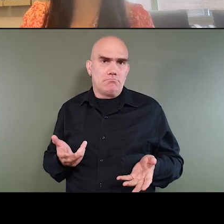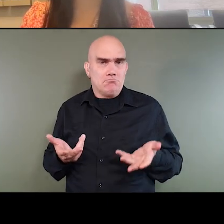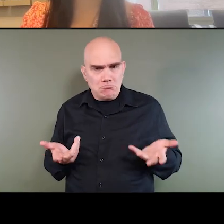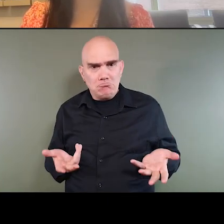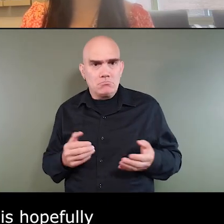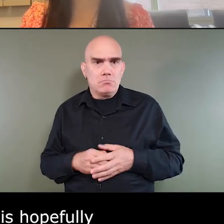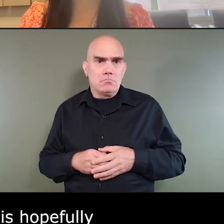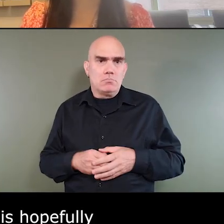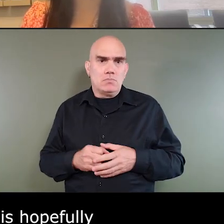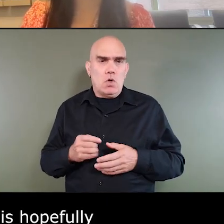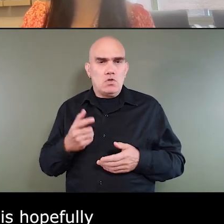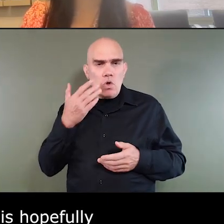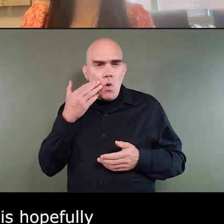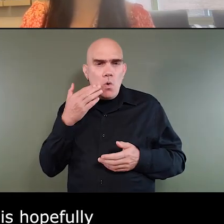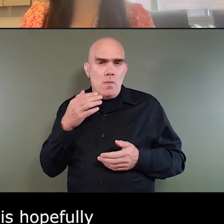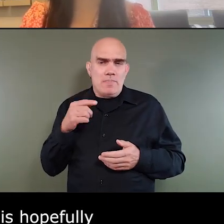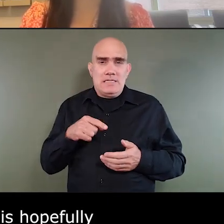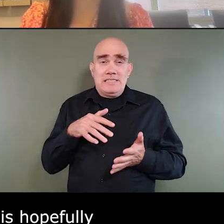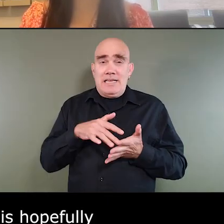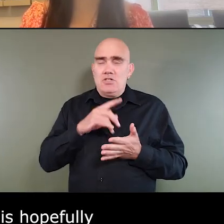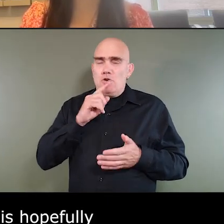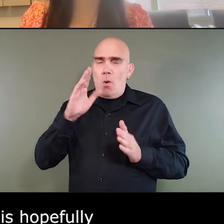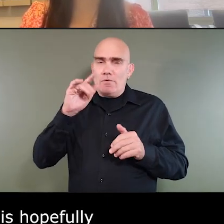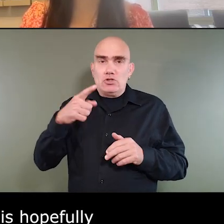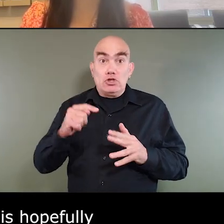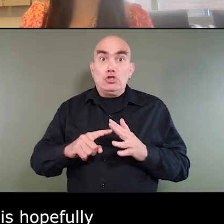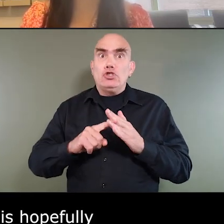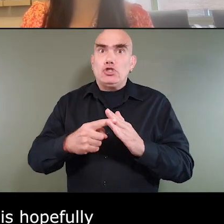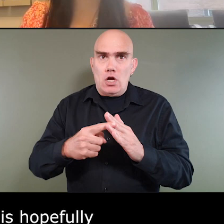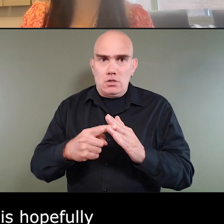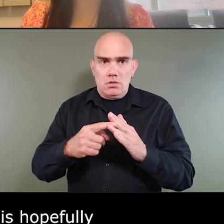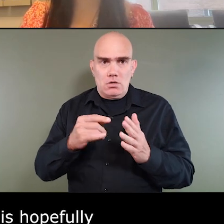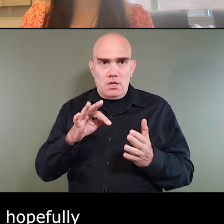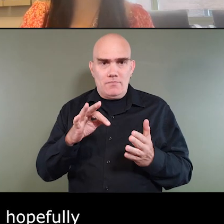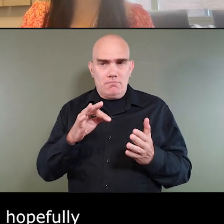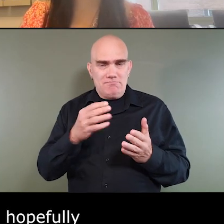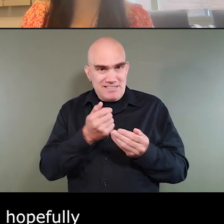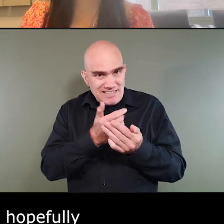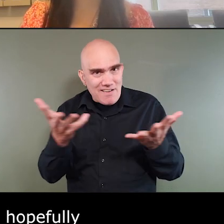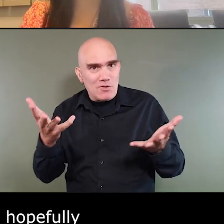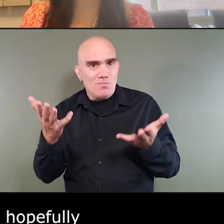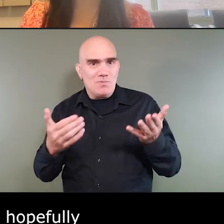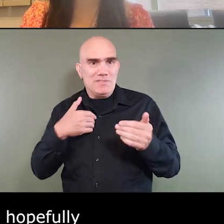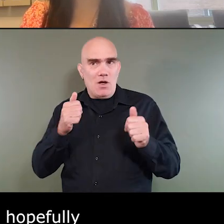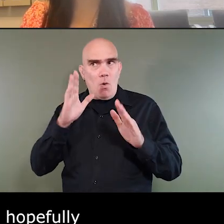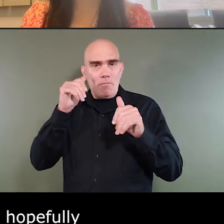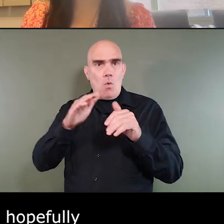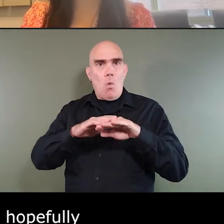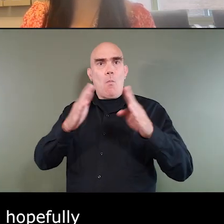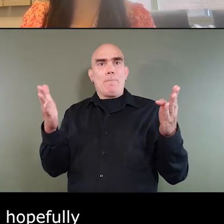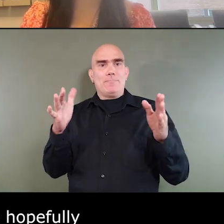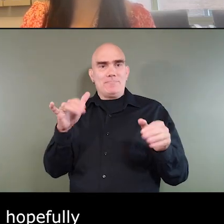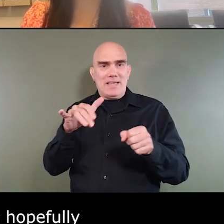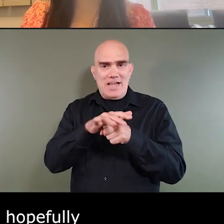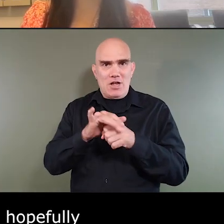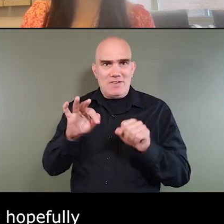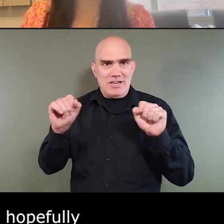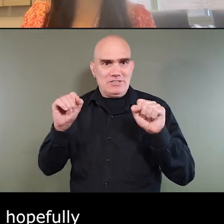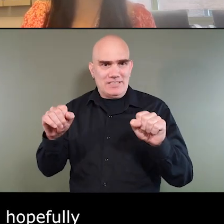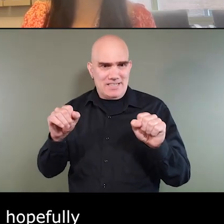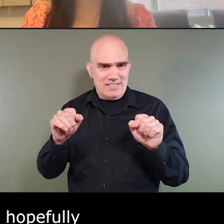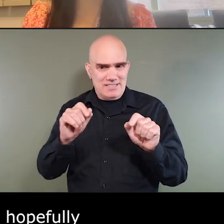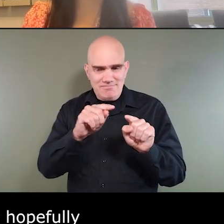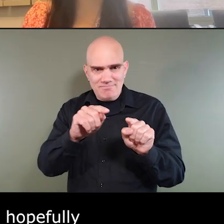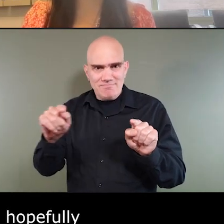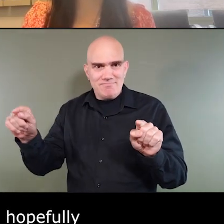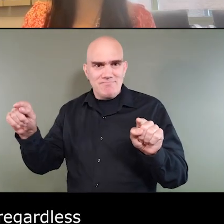trike. So this study is hopefully just the start of, several in which we can hopefully open up the